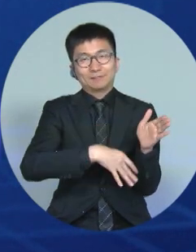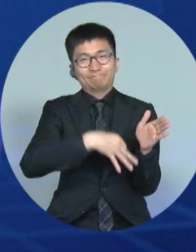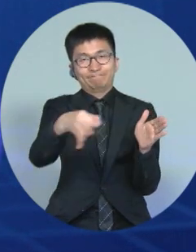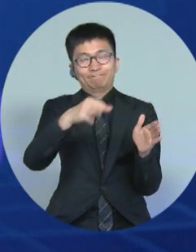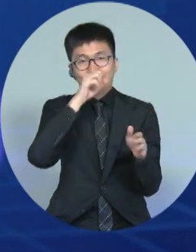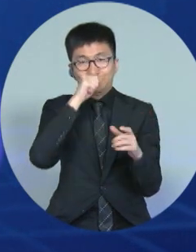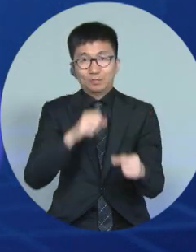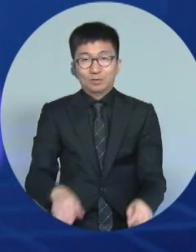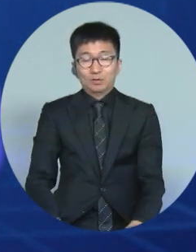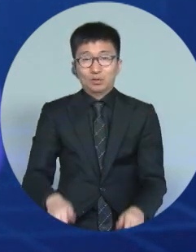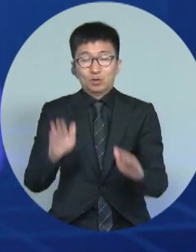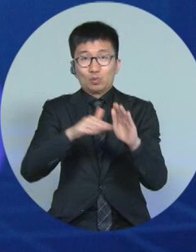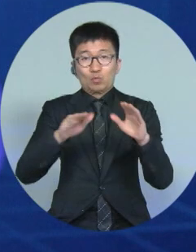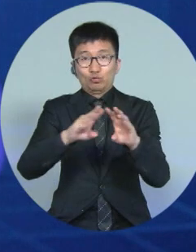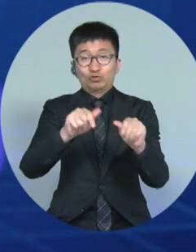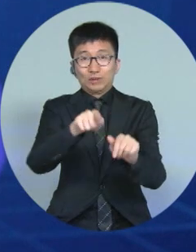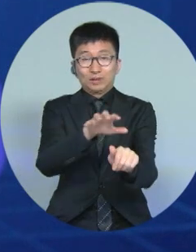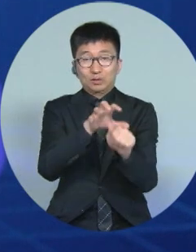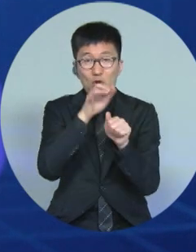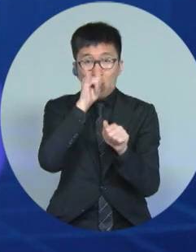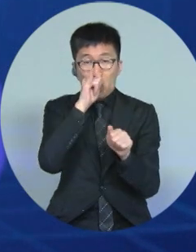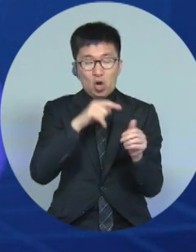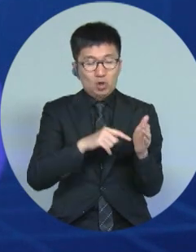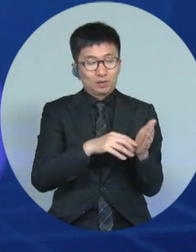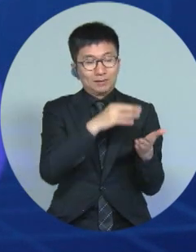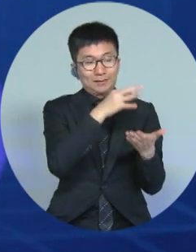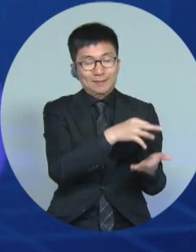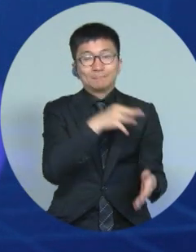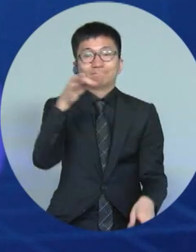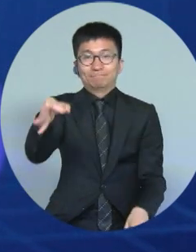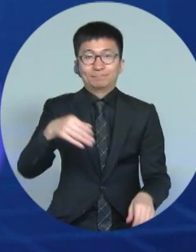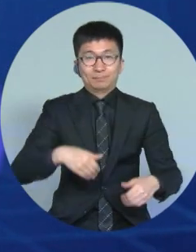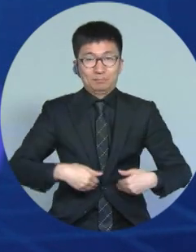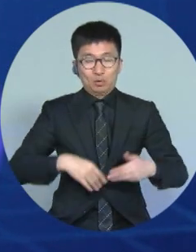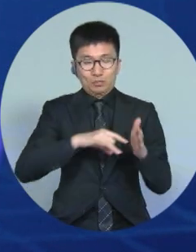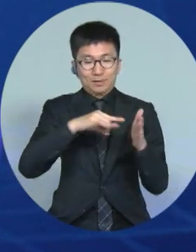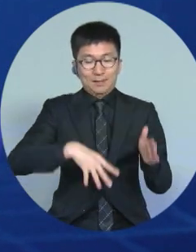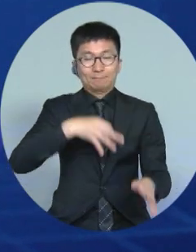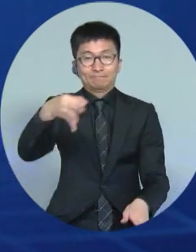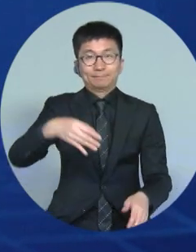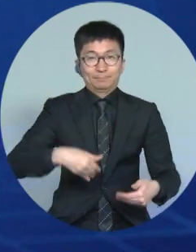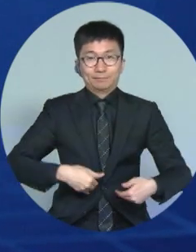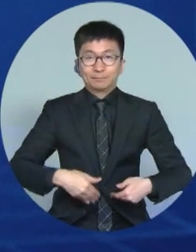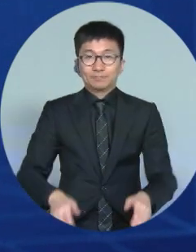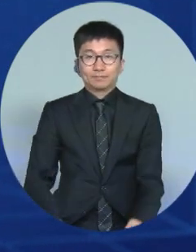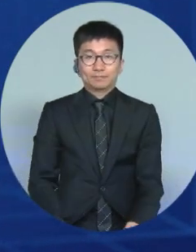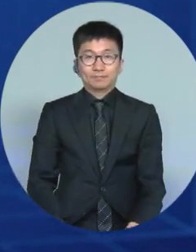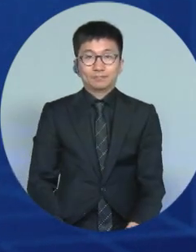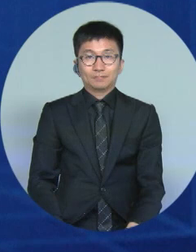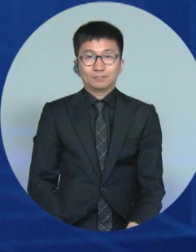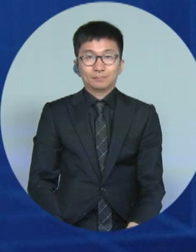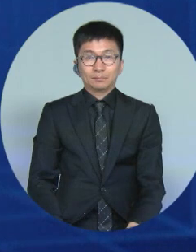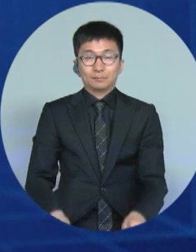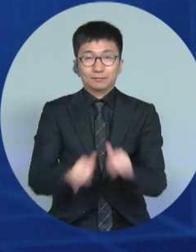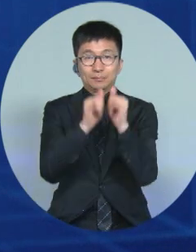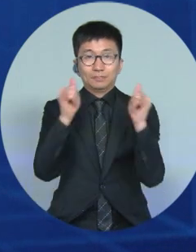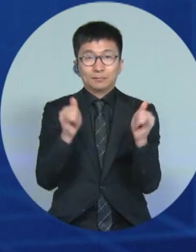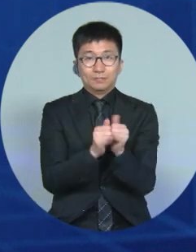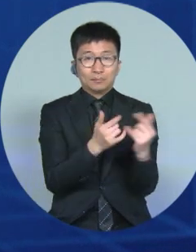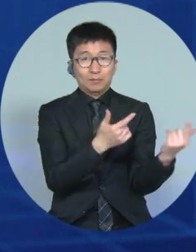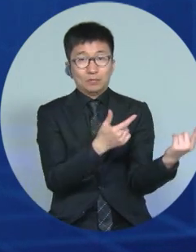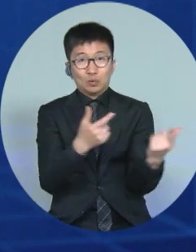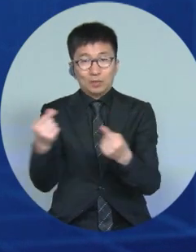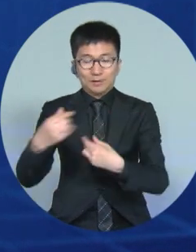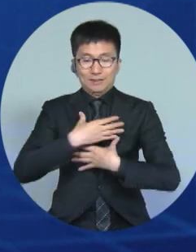which common dividends can be paid to everybody to give them a sense of security, a sense of belonging,